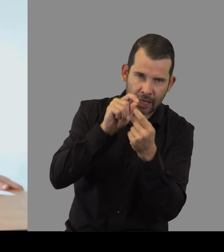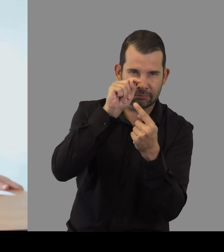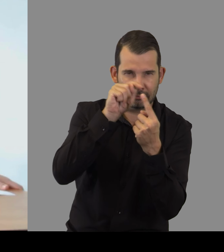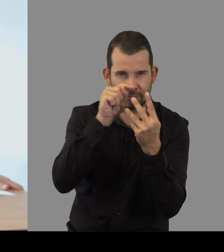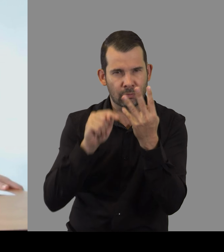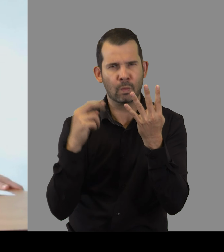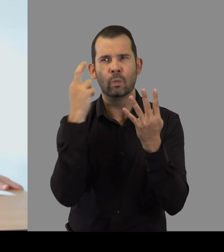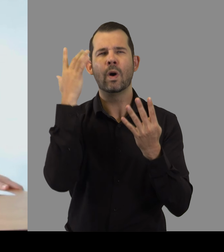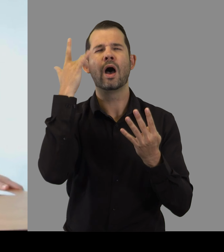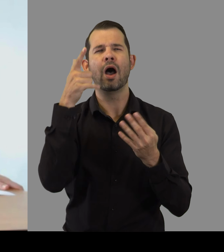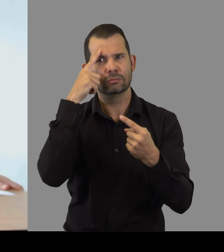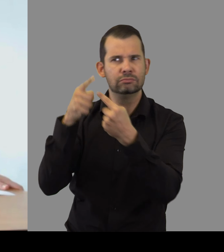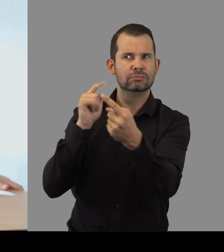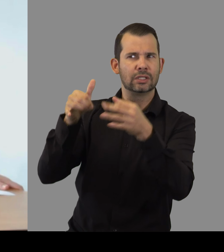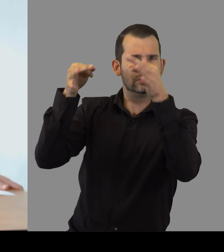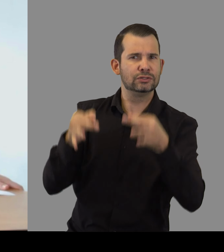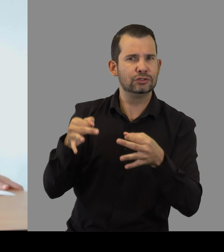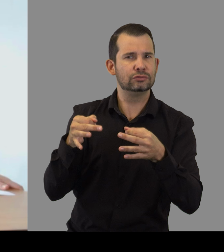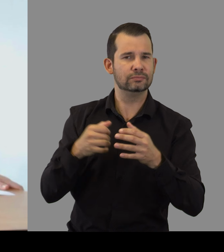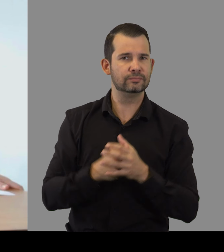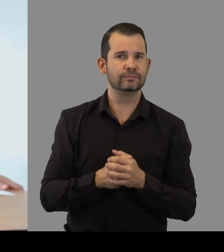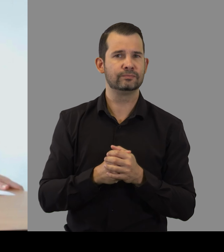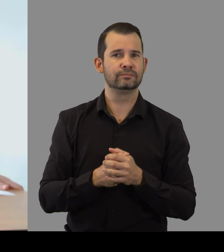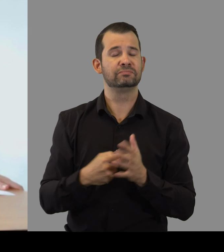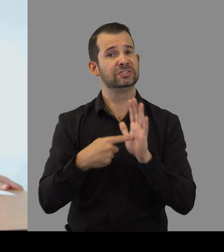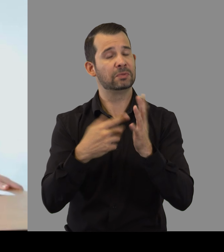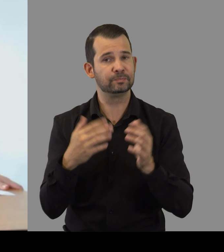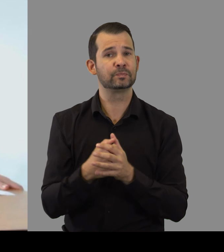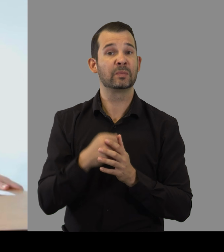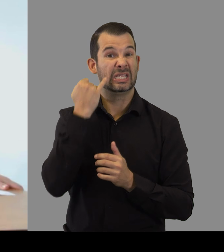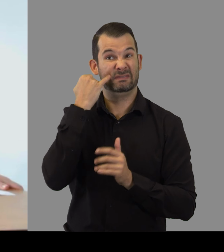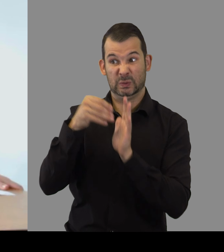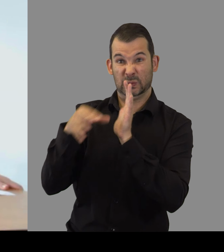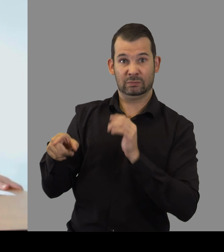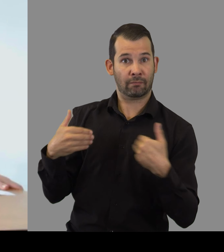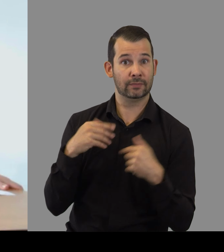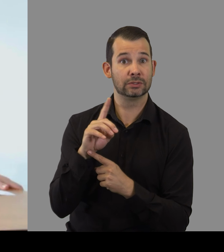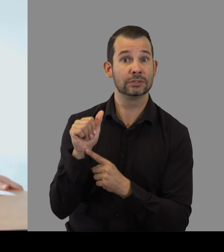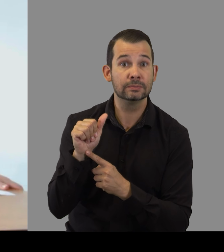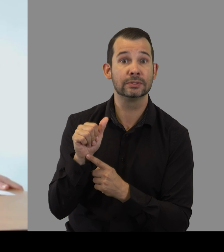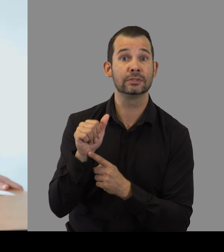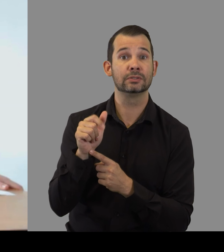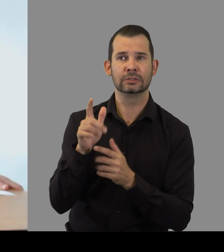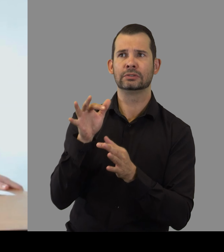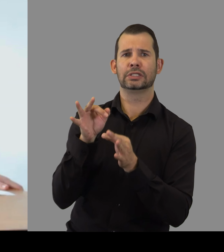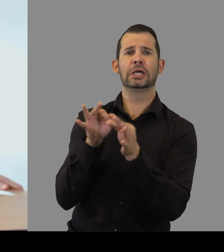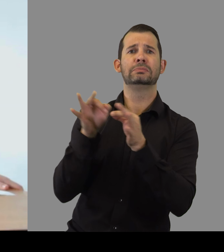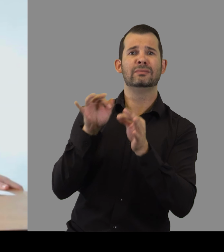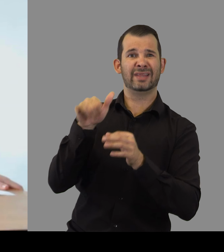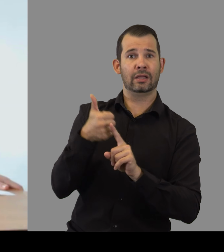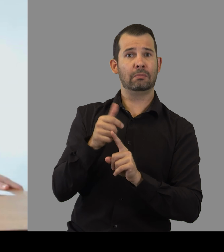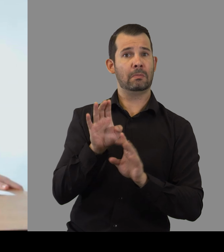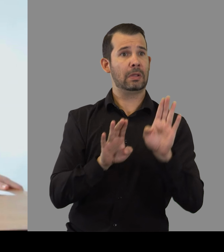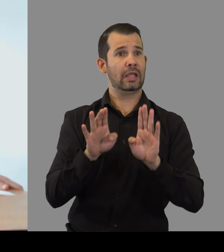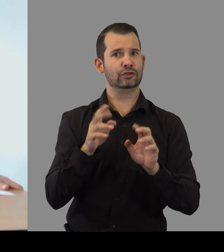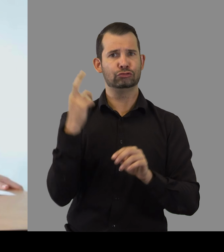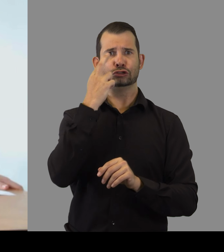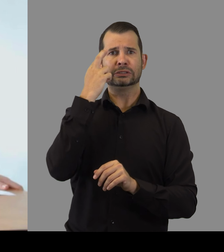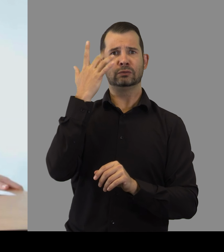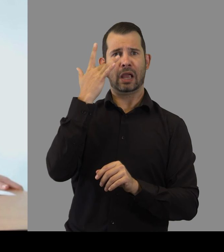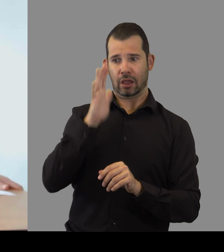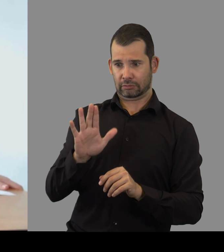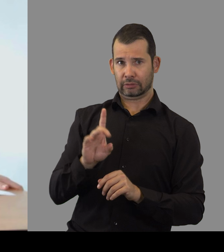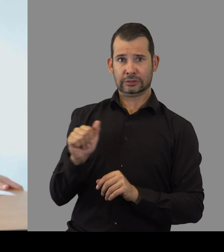and explain exactly why you disagree with the decision. So for example, the student has a